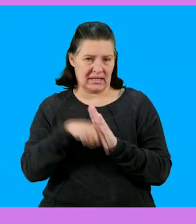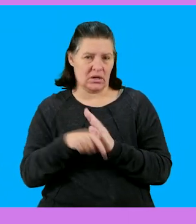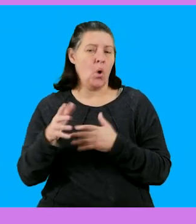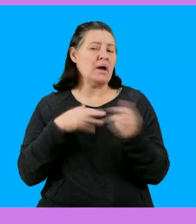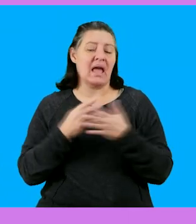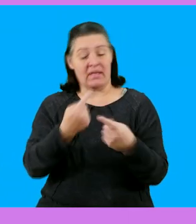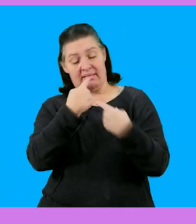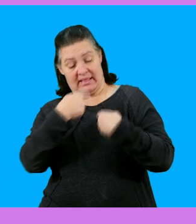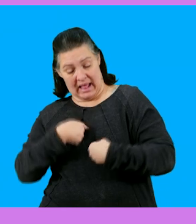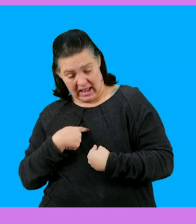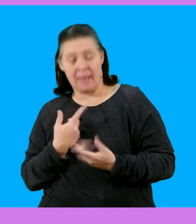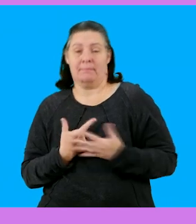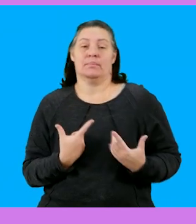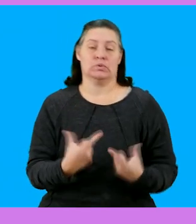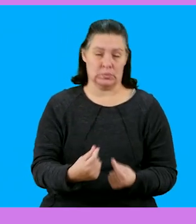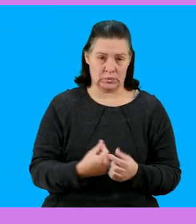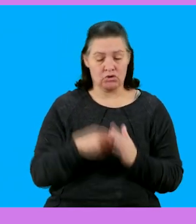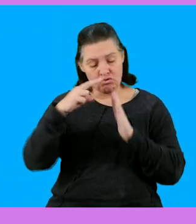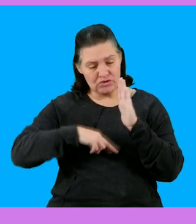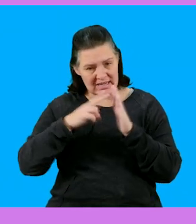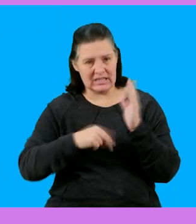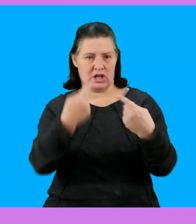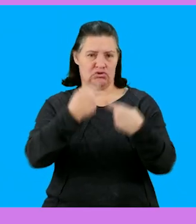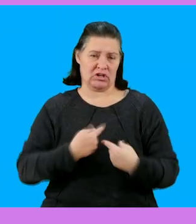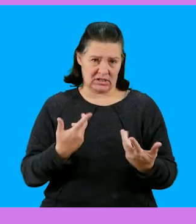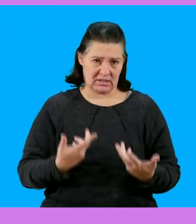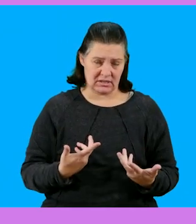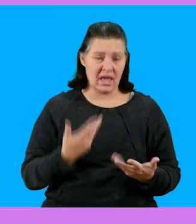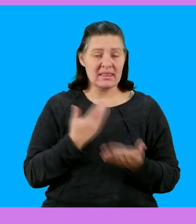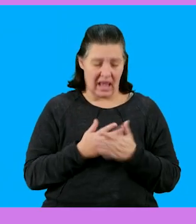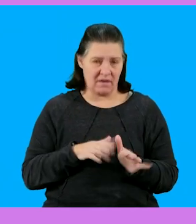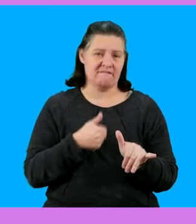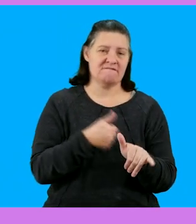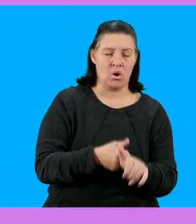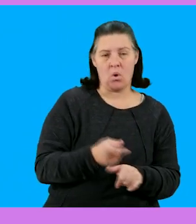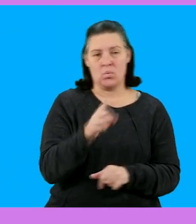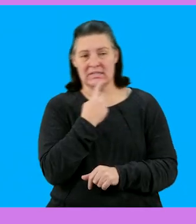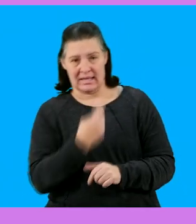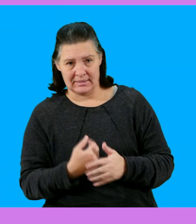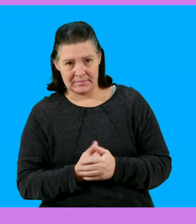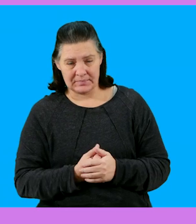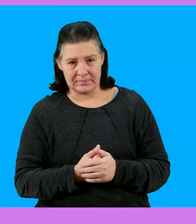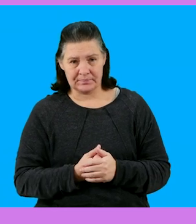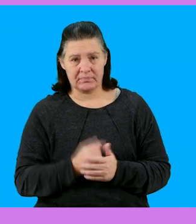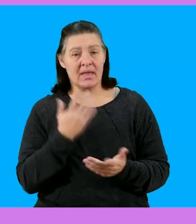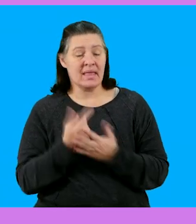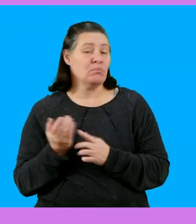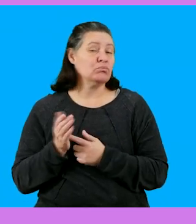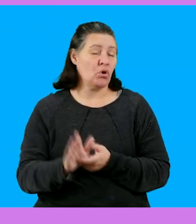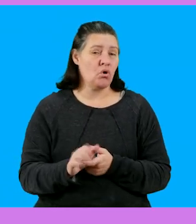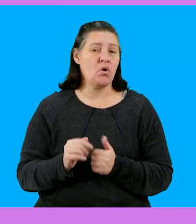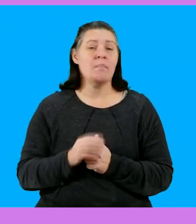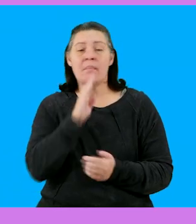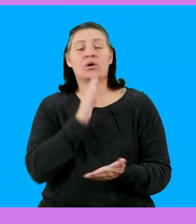or whatever the instruction is given. Okay, so you read the instruction carefully, thereafter you follow that instruction. Then I indicated